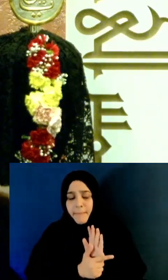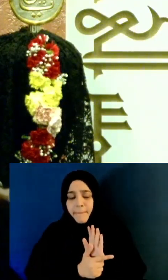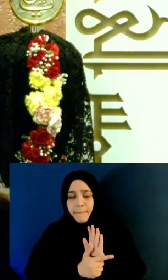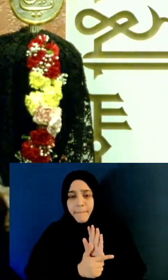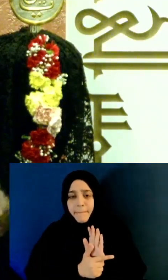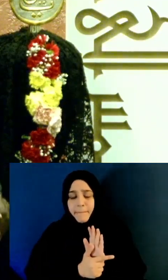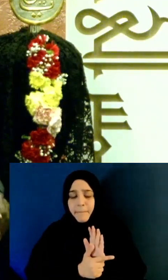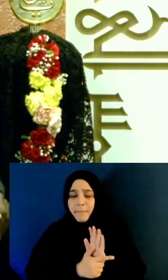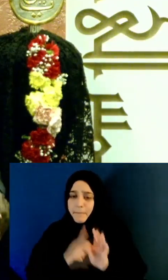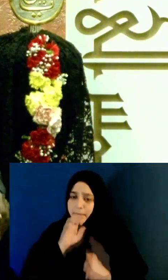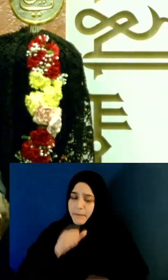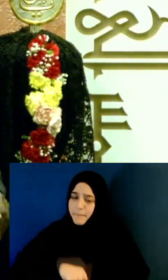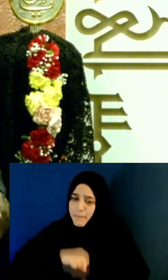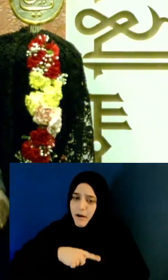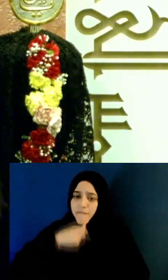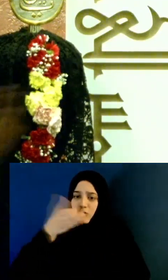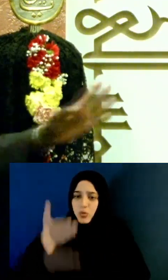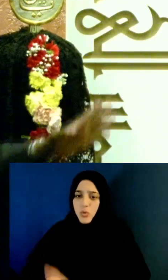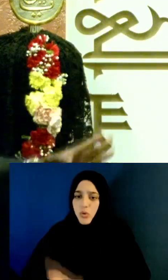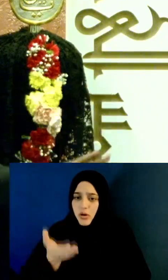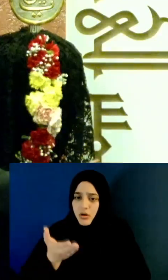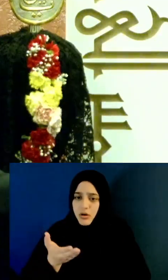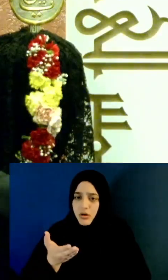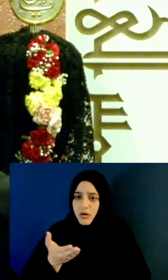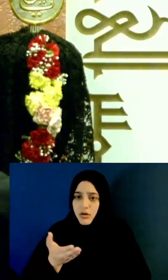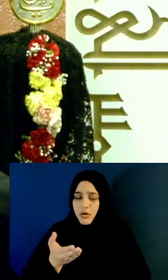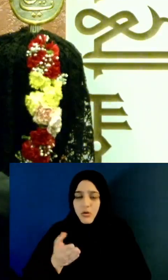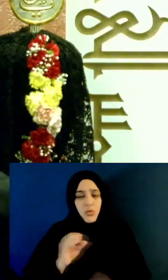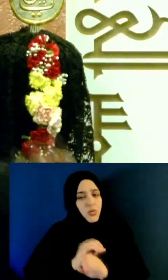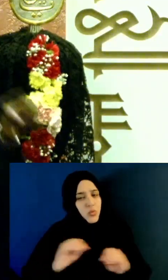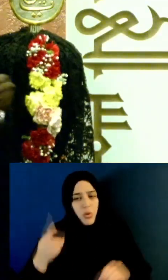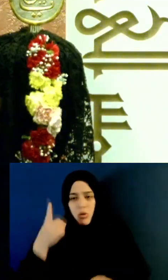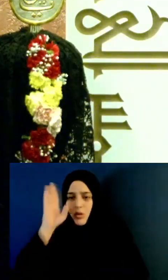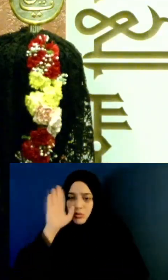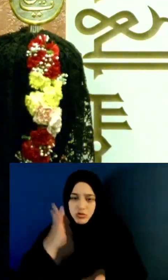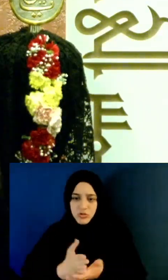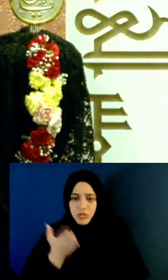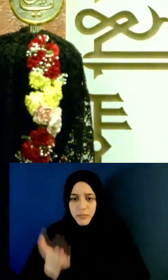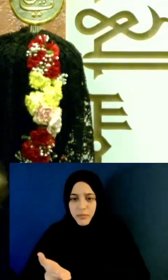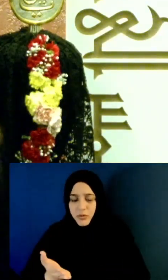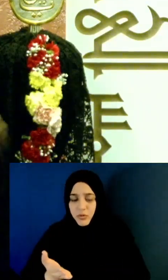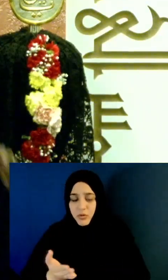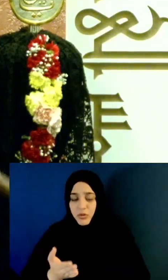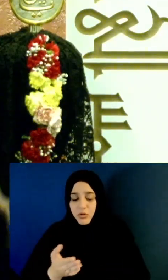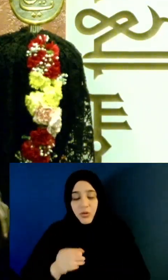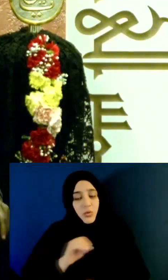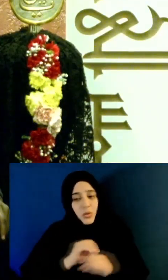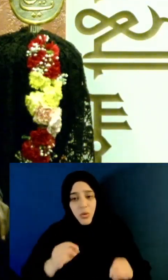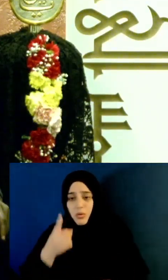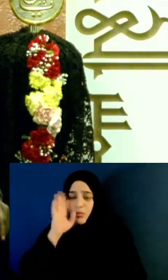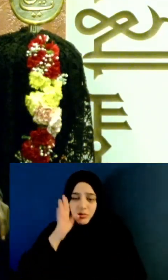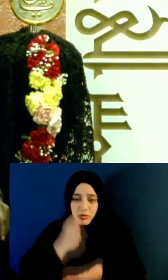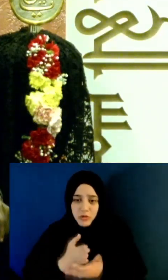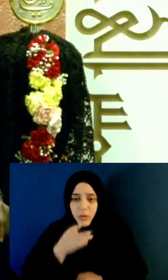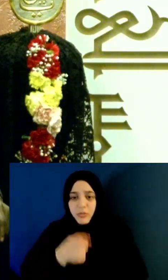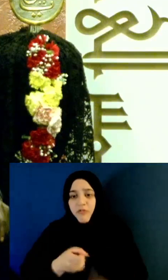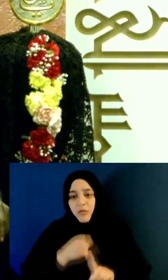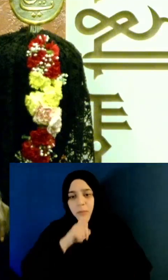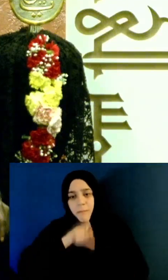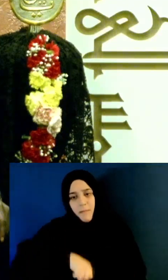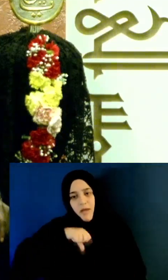are. No one will stop you from being proud of who you are. We